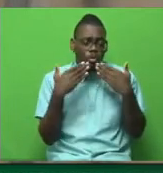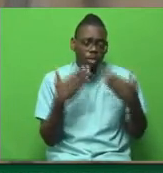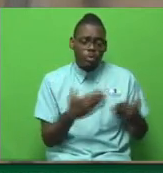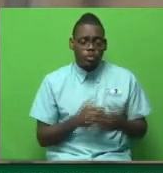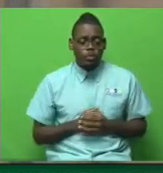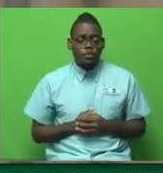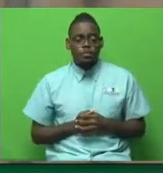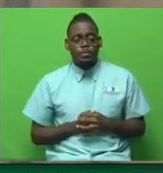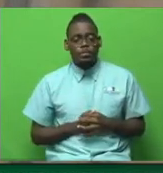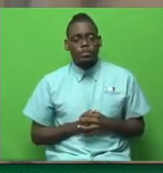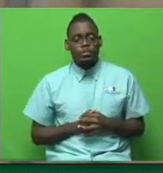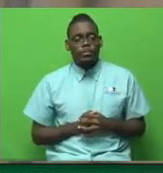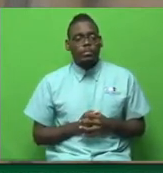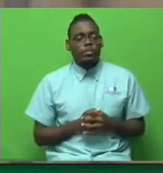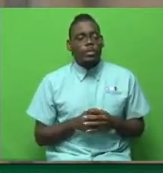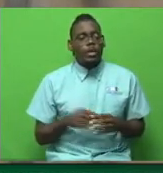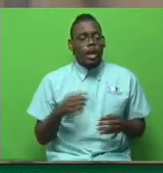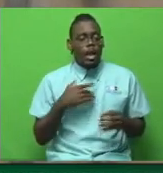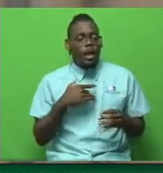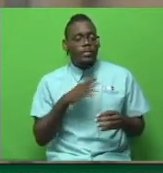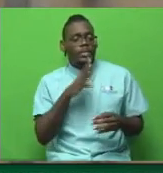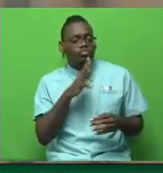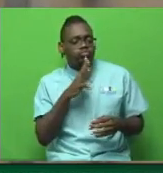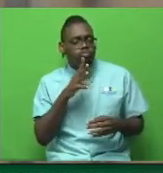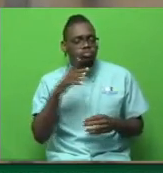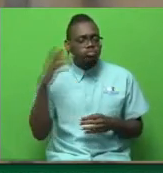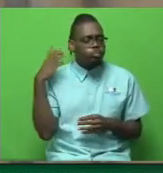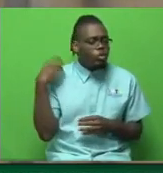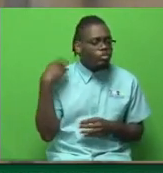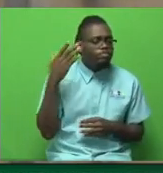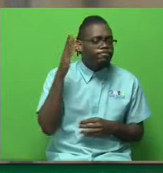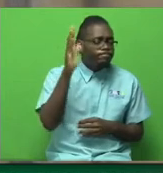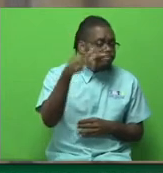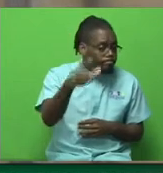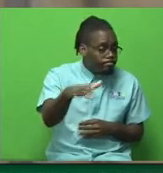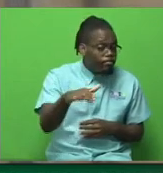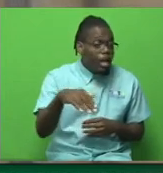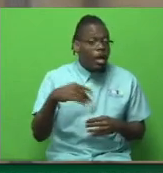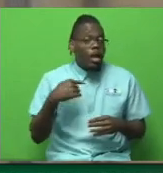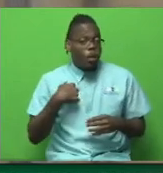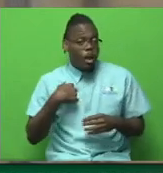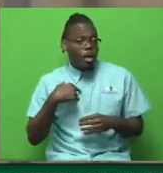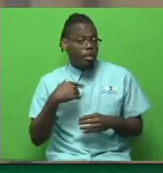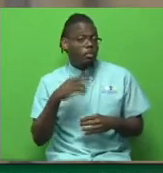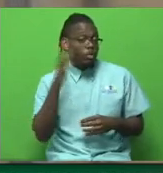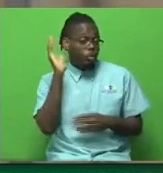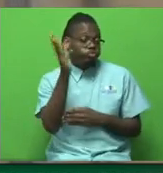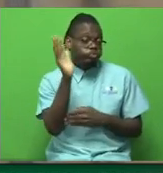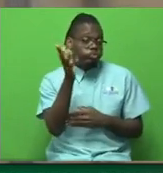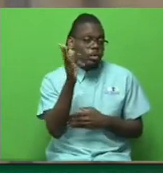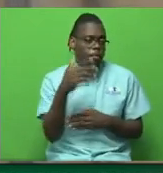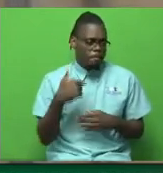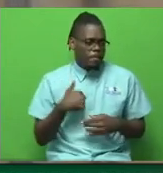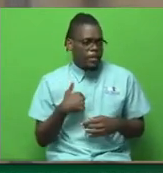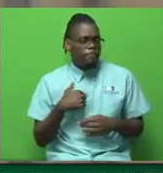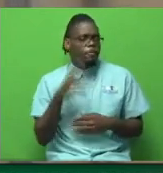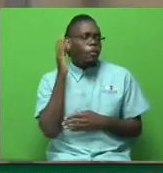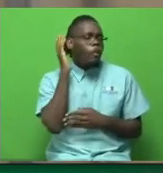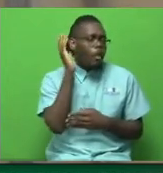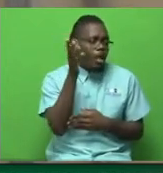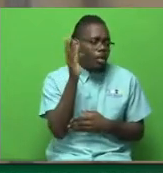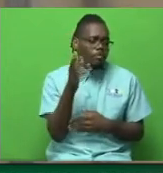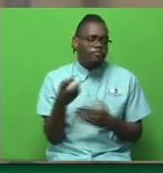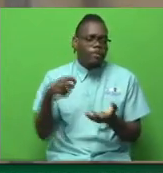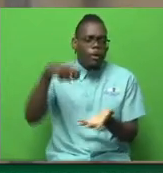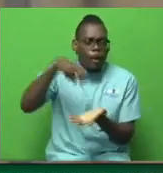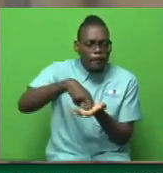speaker I want to thank you for the opportunity of making this contribution as I reaffirm my commitment to the constituents of